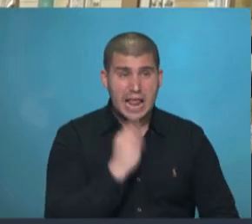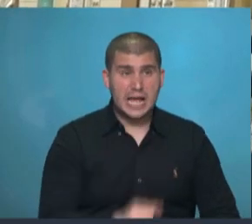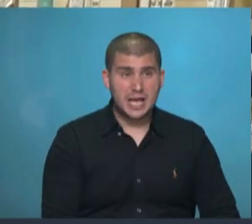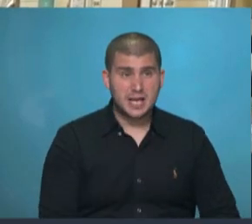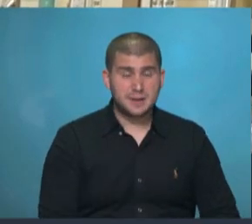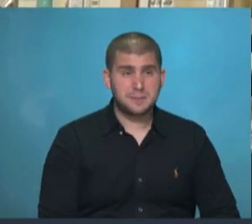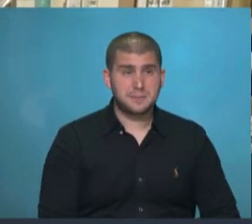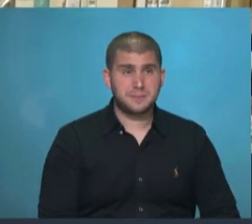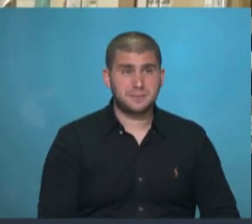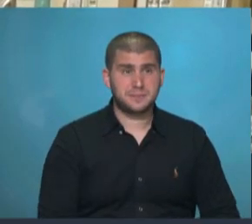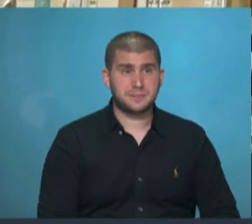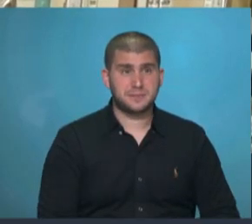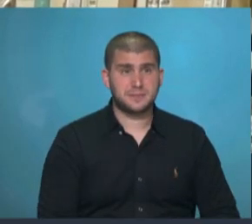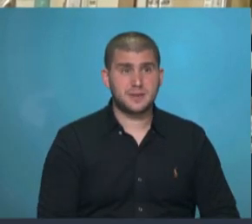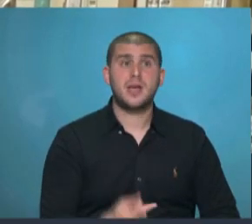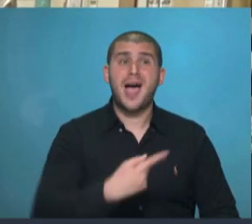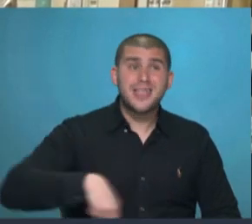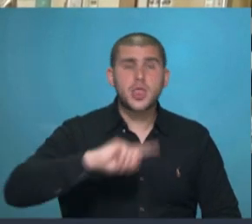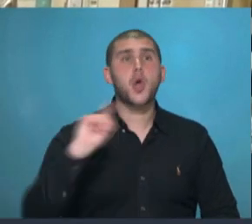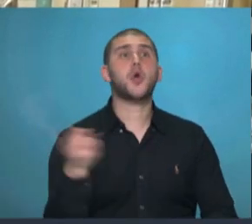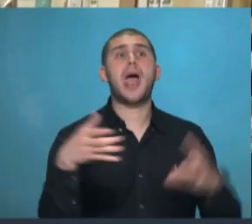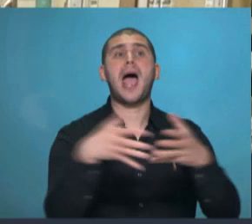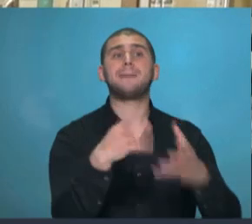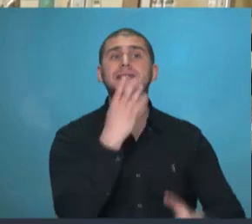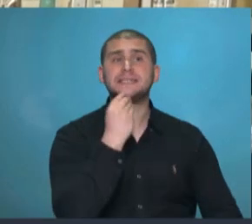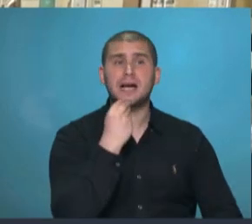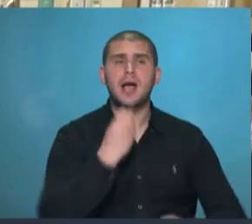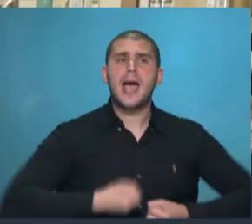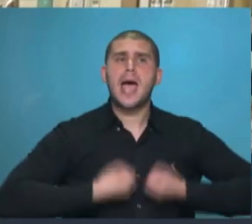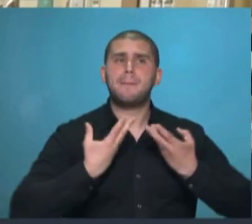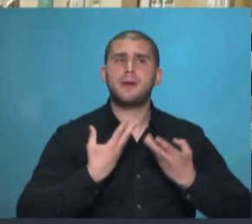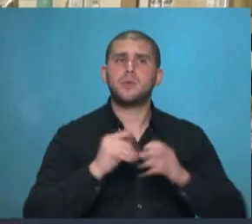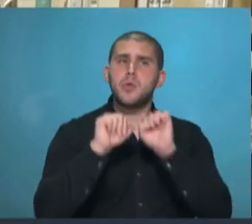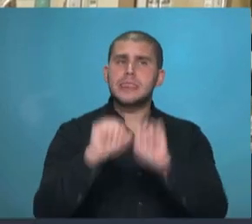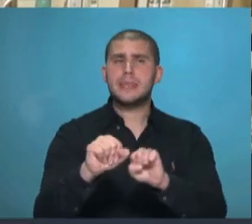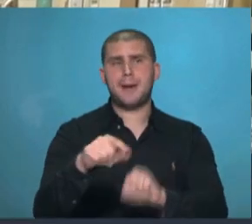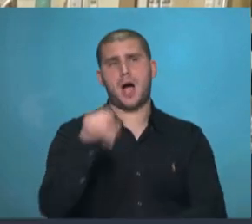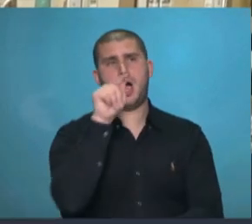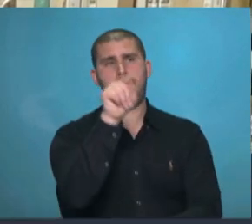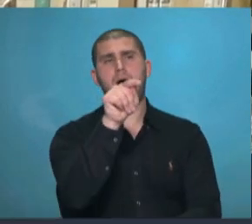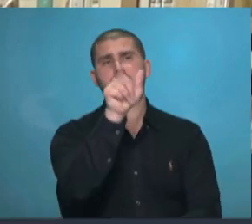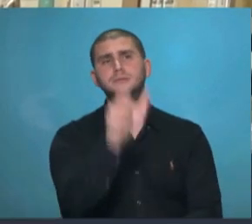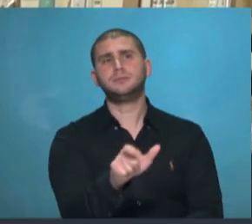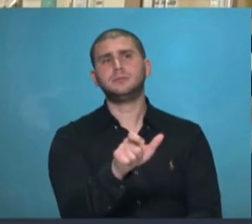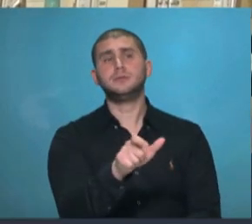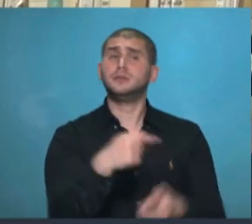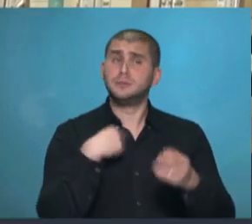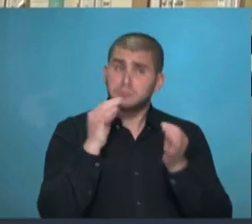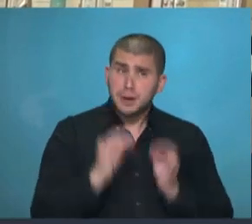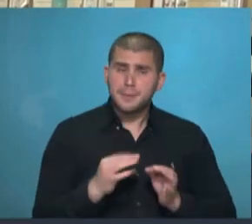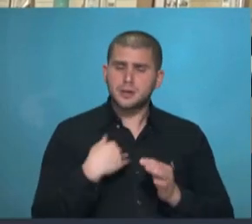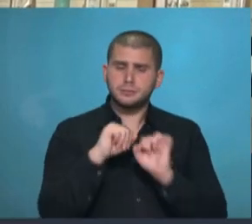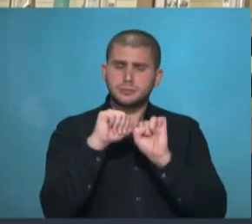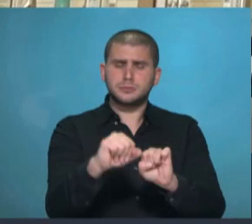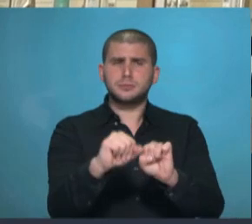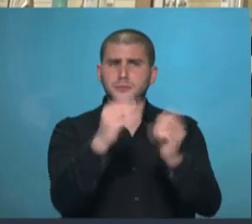of anti-Israelism. We, the old people of Israel, express their support to you and really are